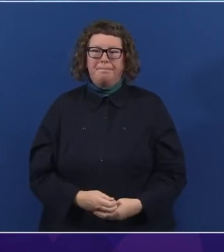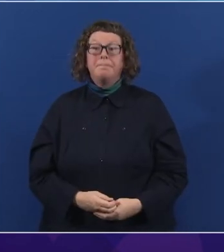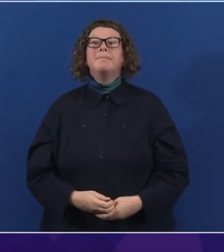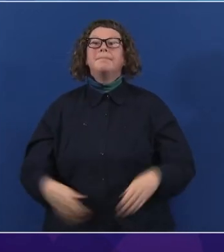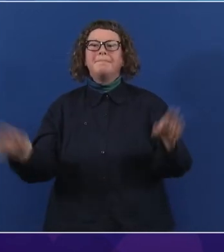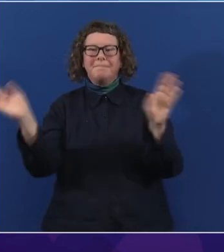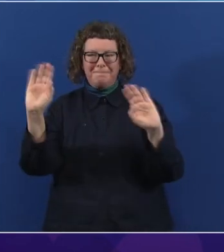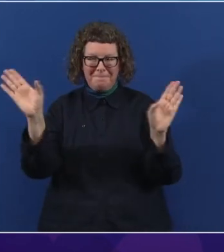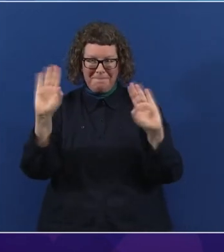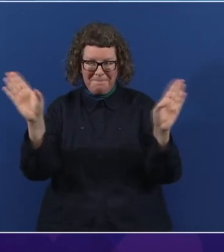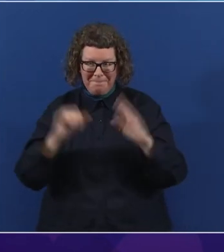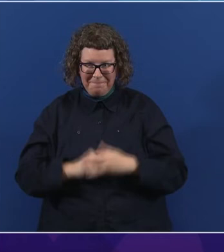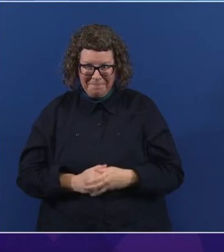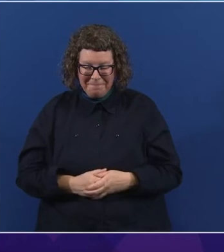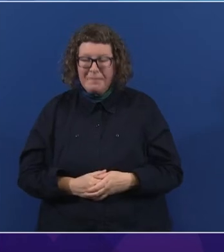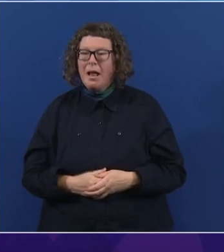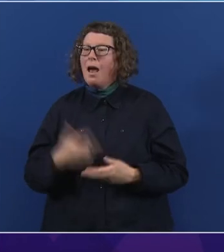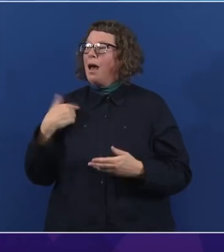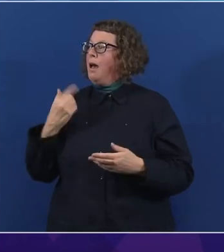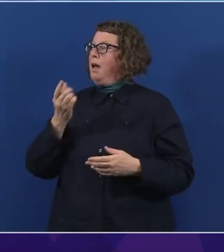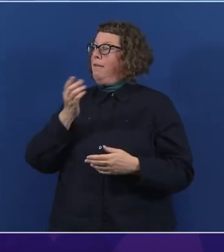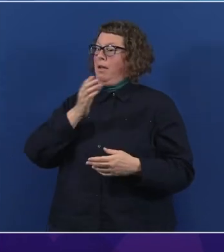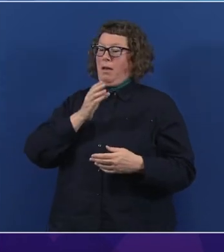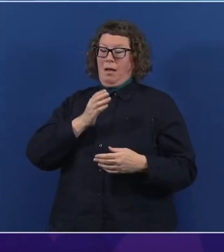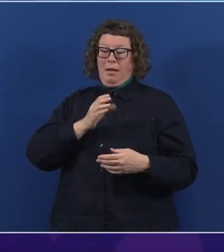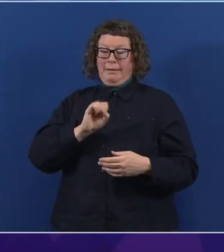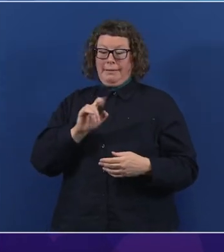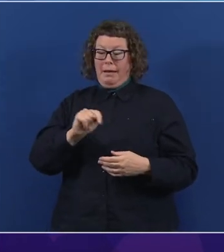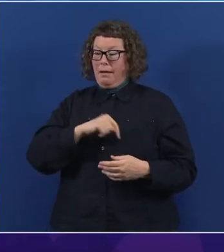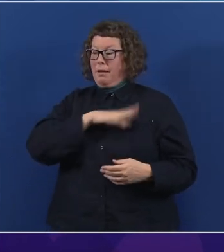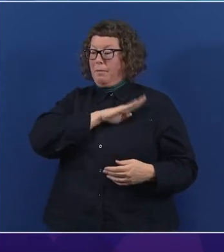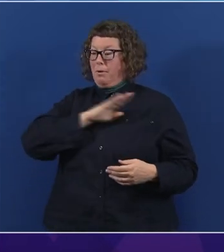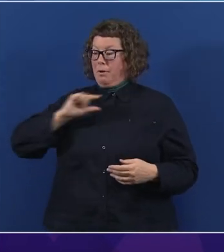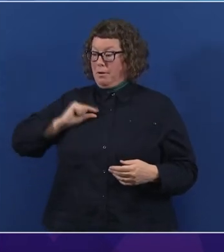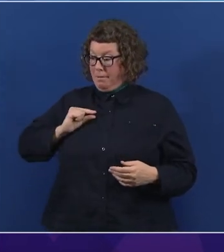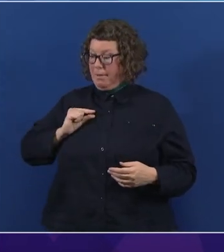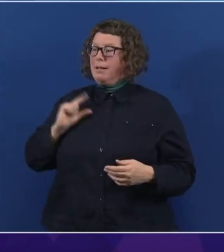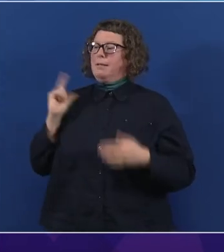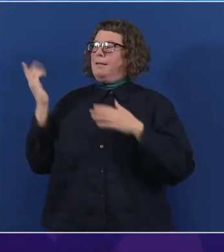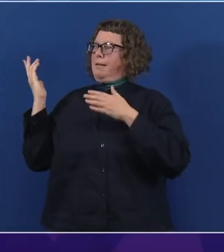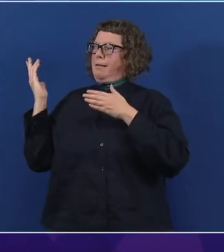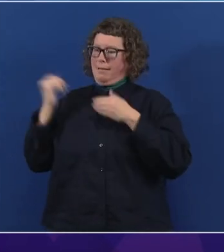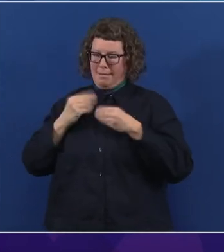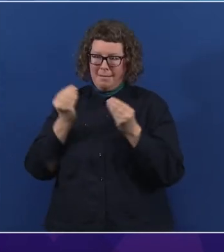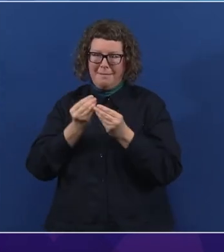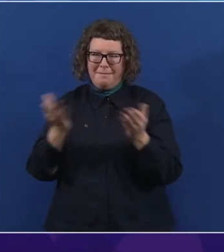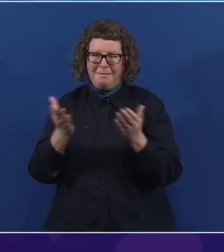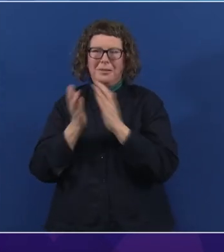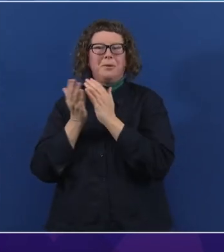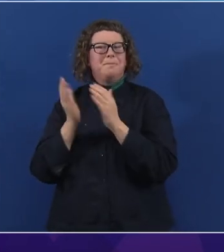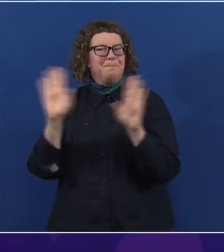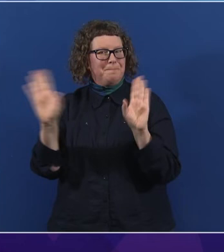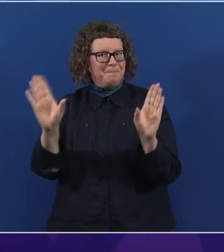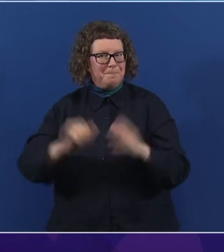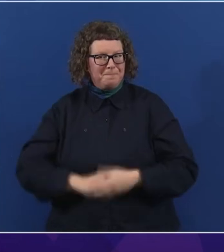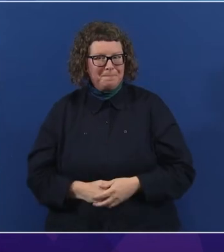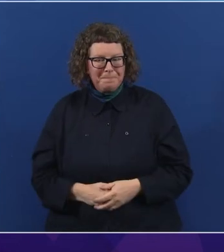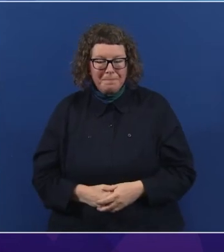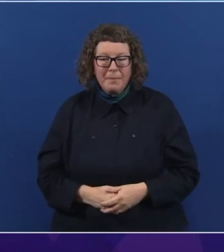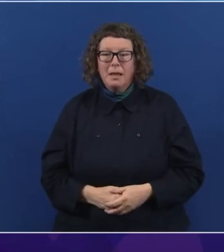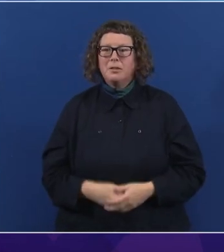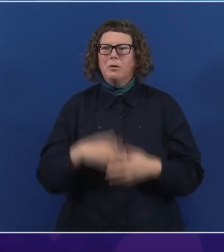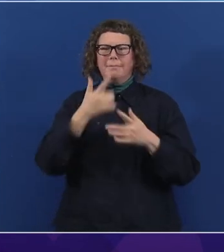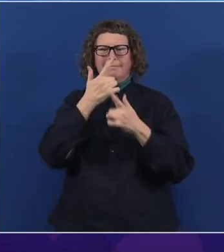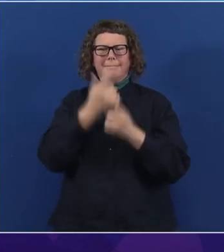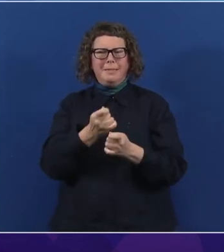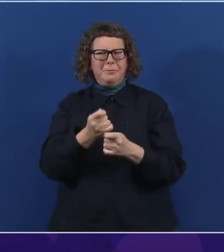Hello, everyone. I'm pleased to bring greetings on behalf of SAIT’S Board of Governors. Well, these are certainly very interesting times, and here we are